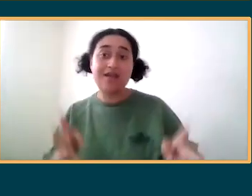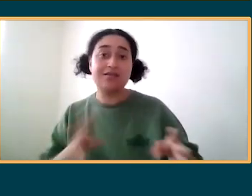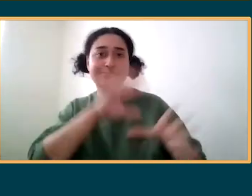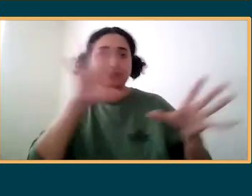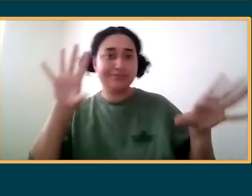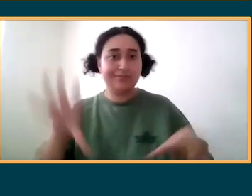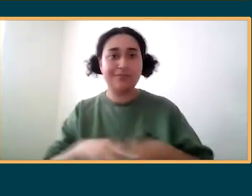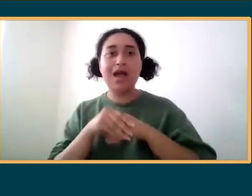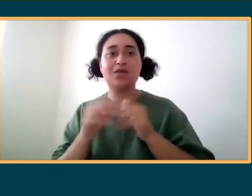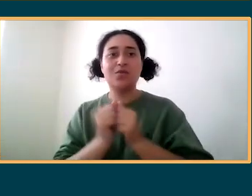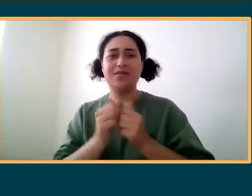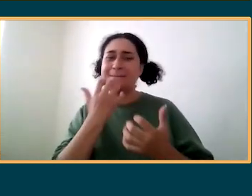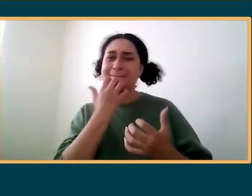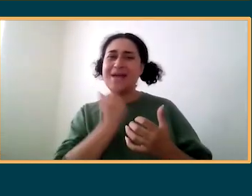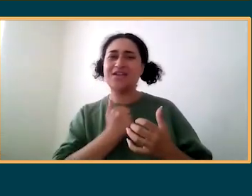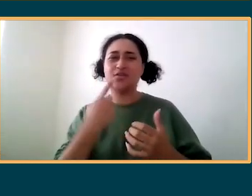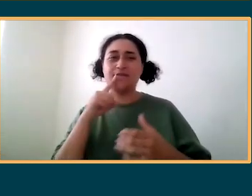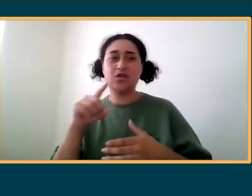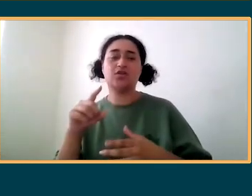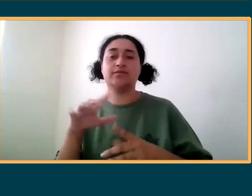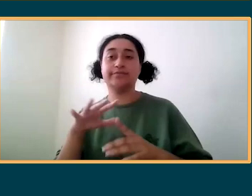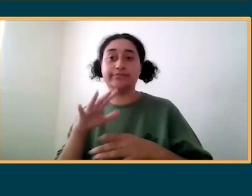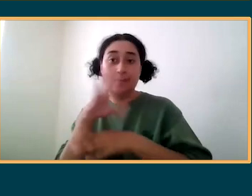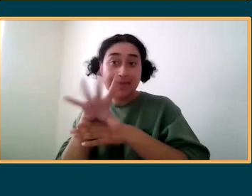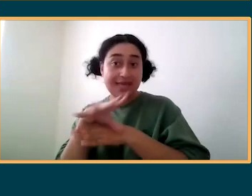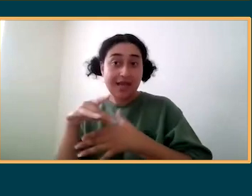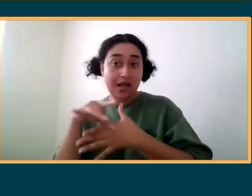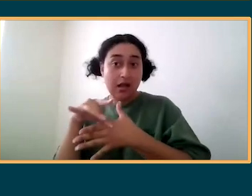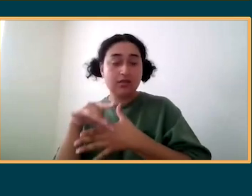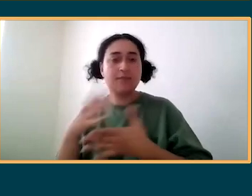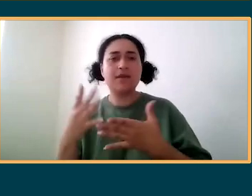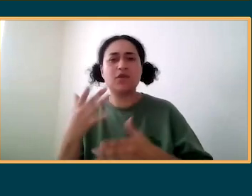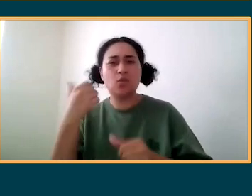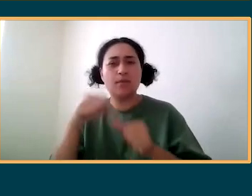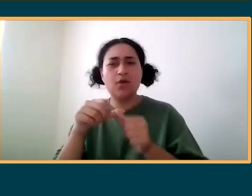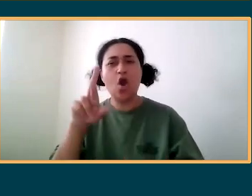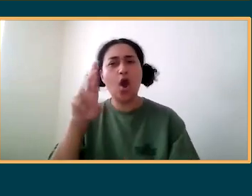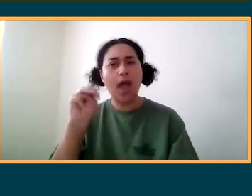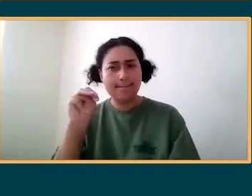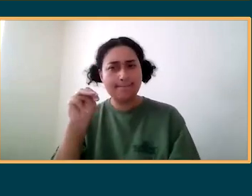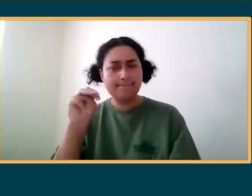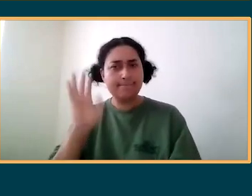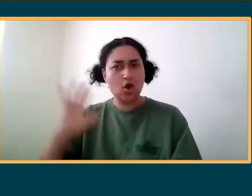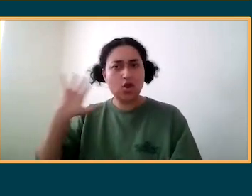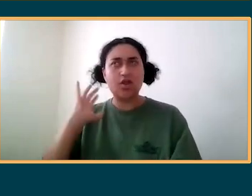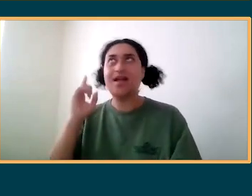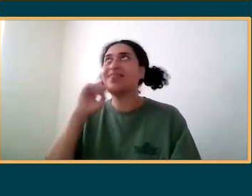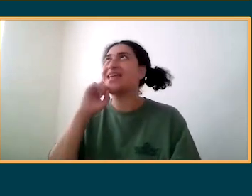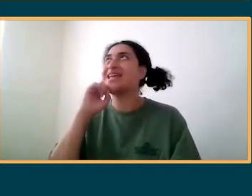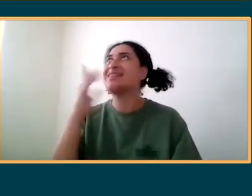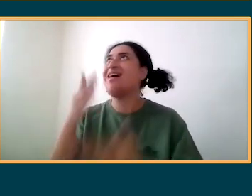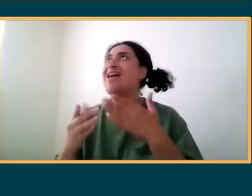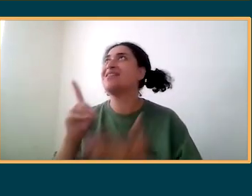and passion for media content. Some of you might remember RM Burrell, who joined us on the virtual couch, I think at the end of